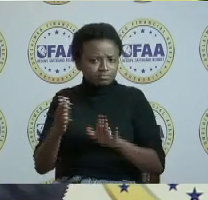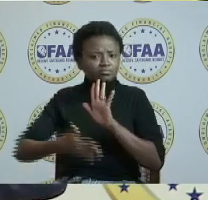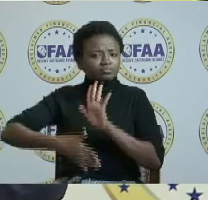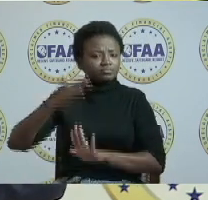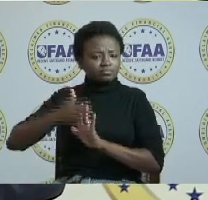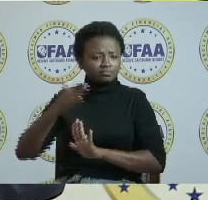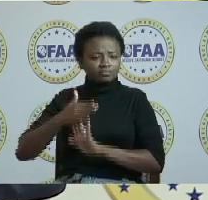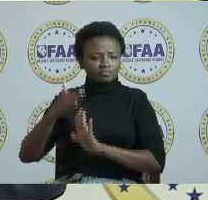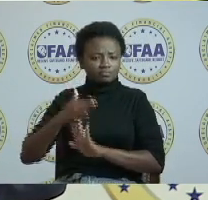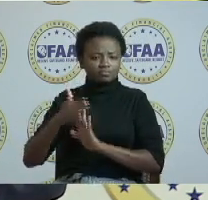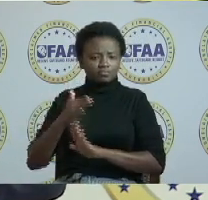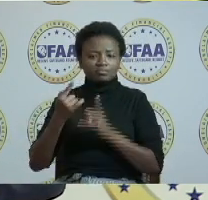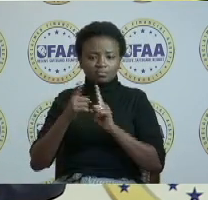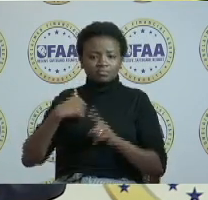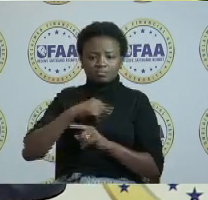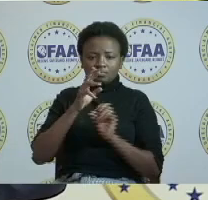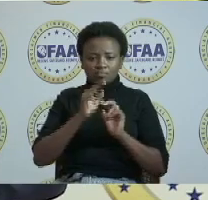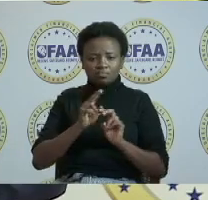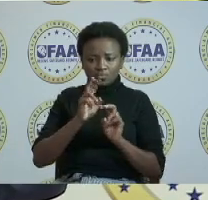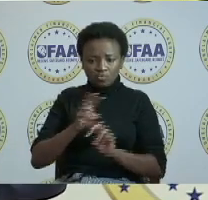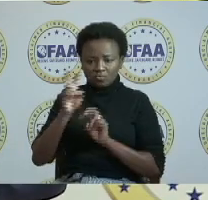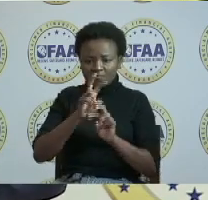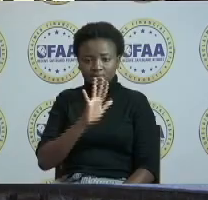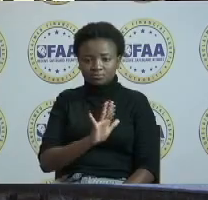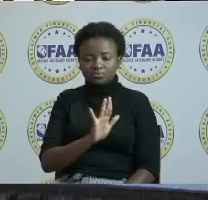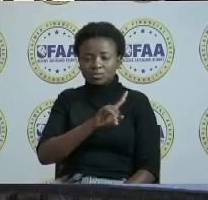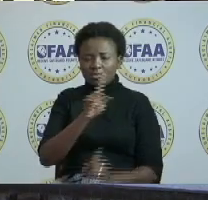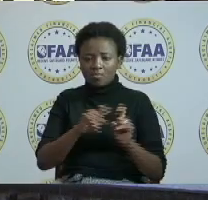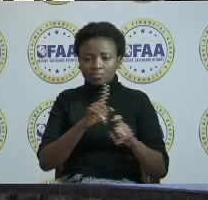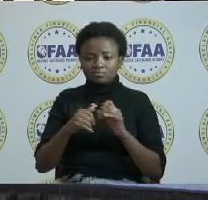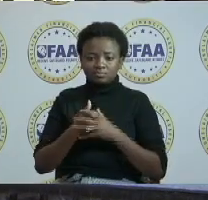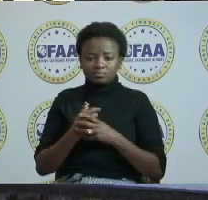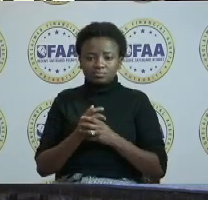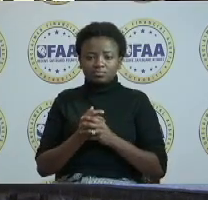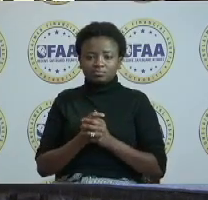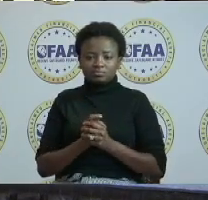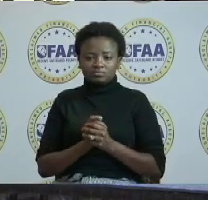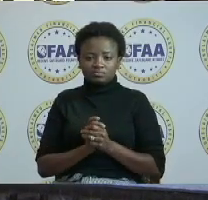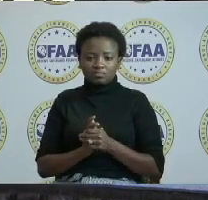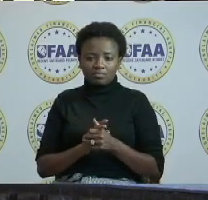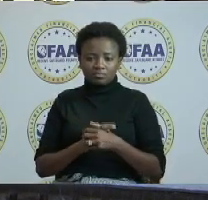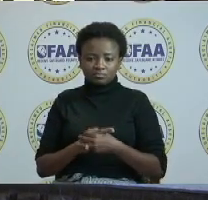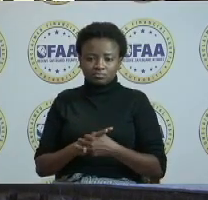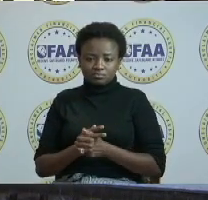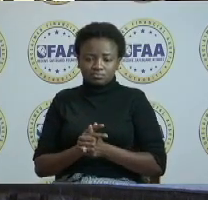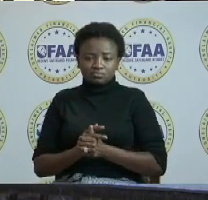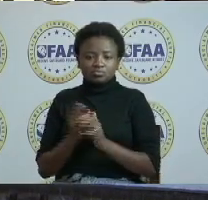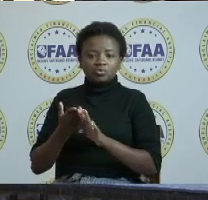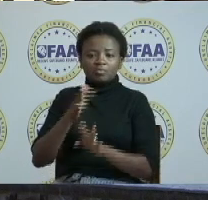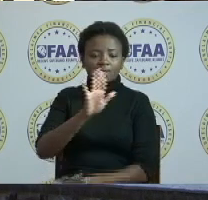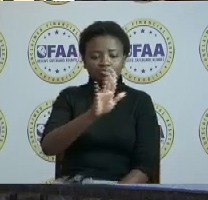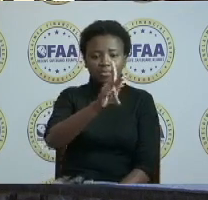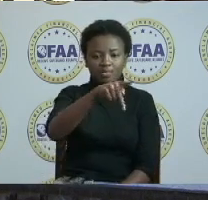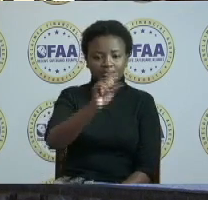possible. And we look forward to those changes being implemented very soon. So we'd like to go back to to our chief guest, that is